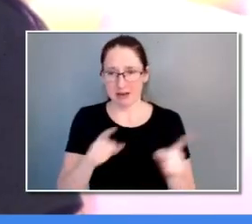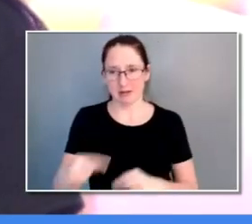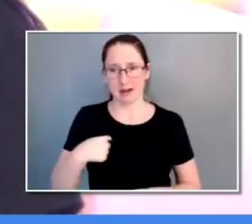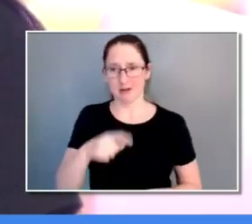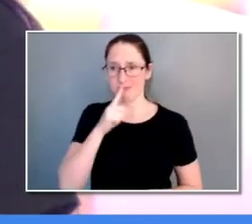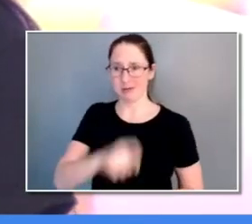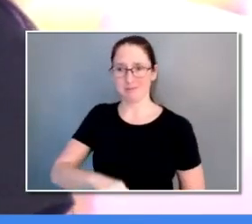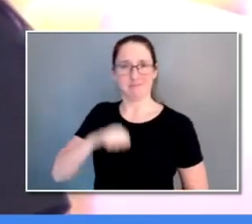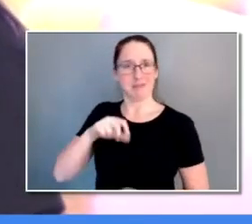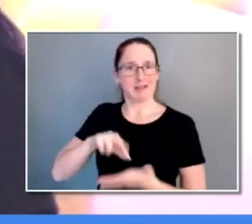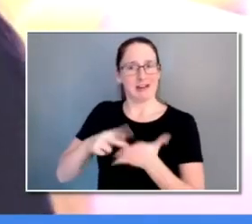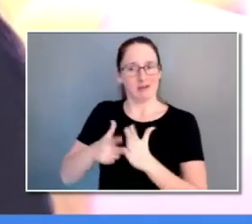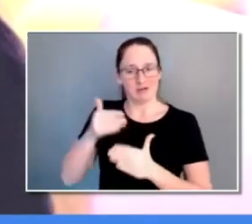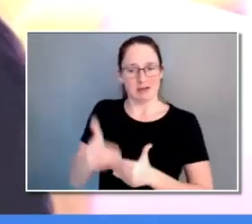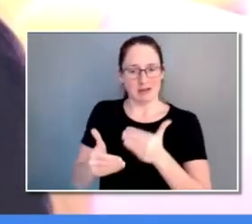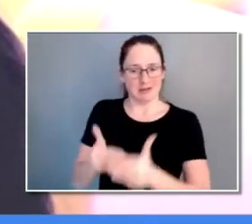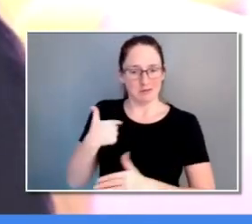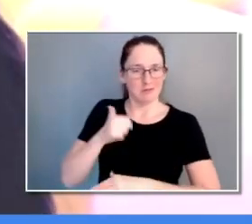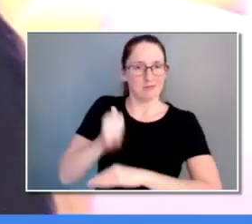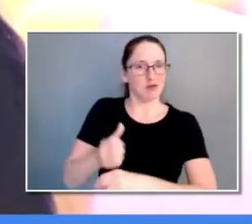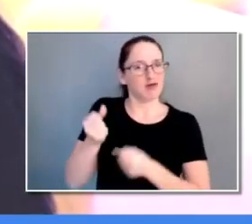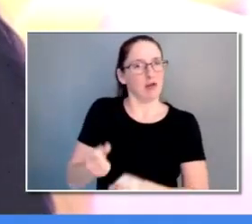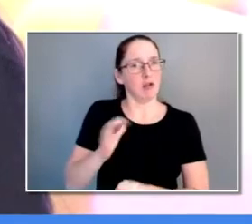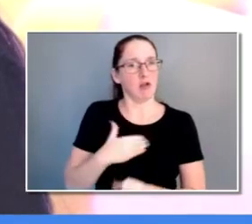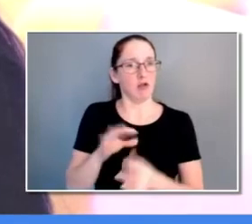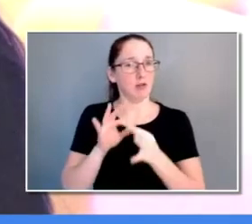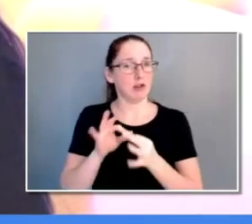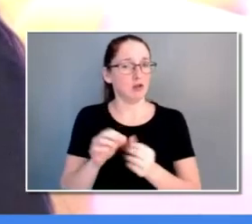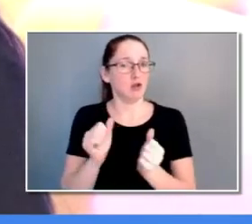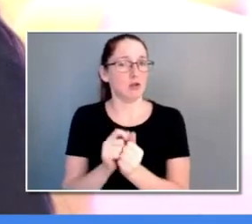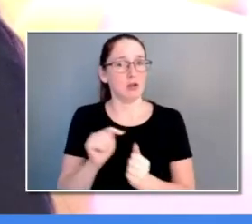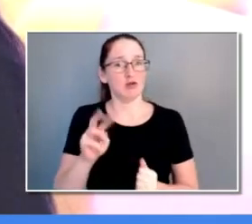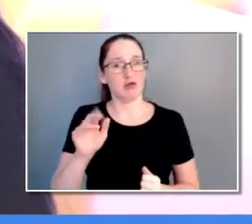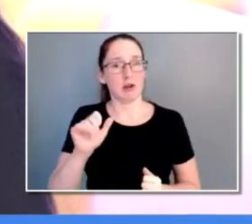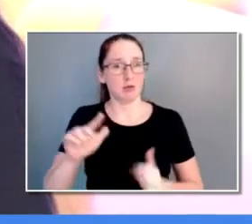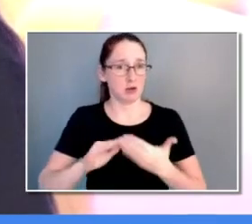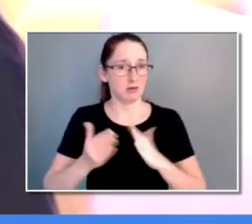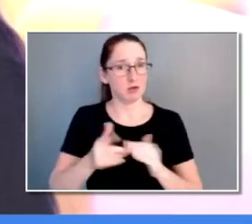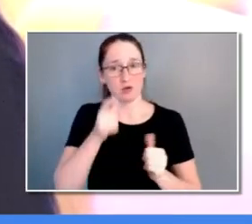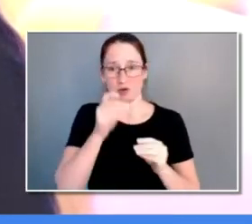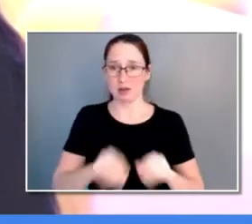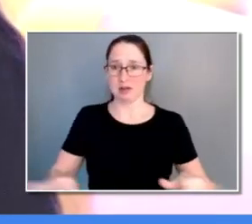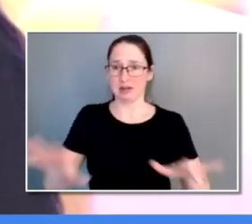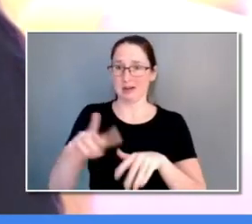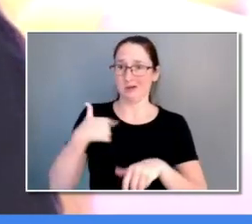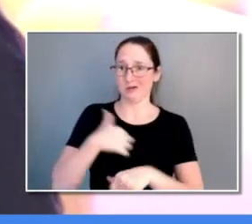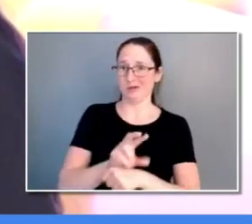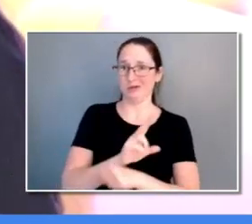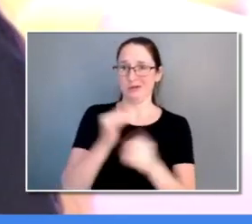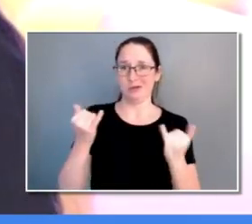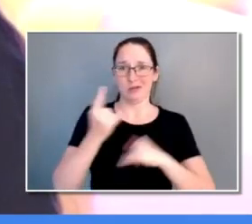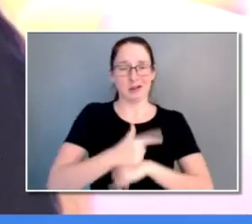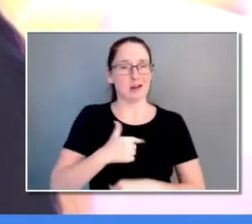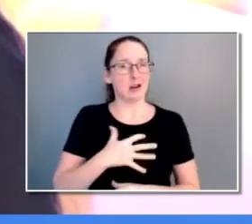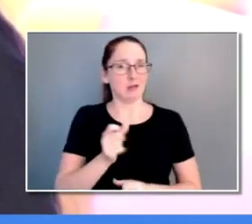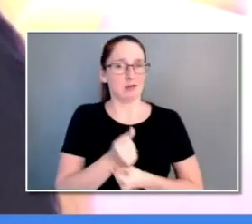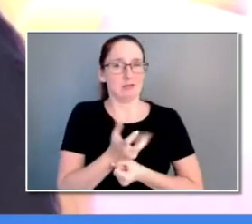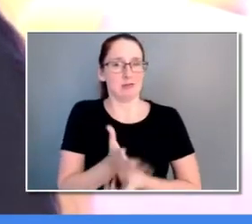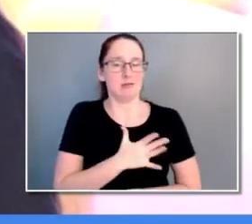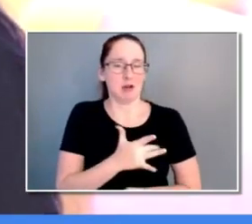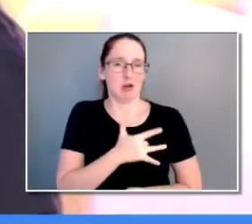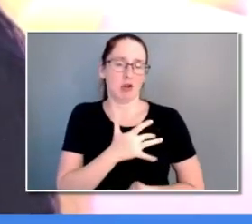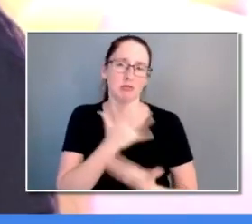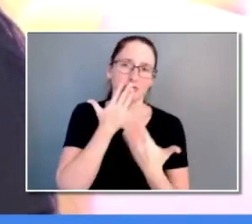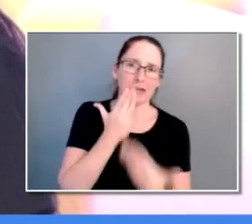the intentional steps we've taken to strengthen our relationships with the tribal communities whose lands we occupy today. I want to express my heartfelt